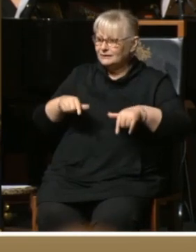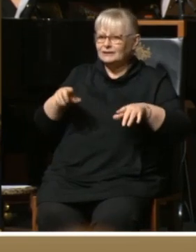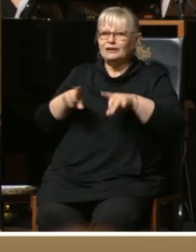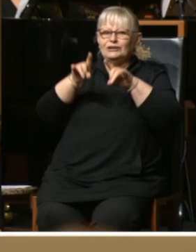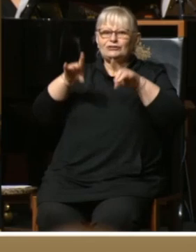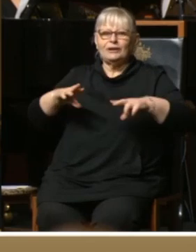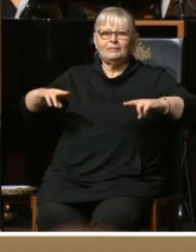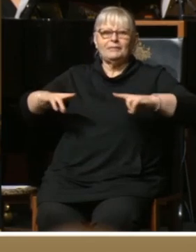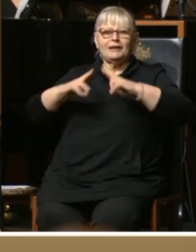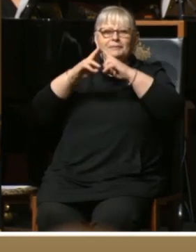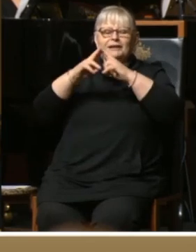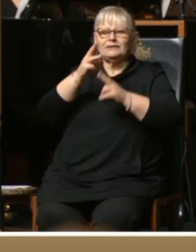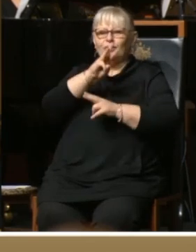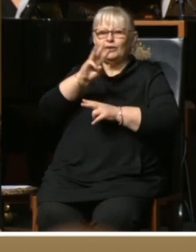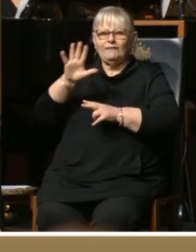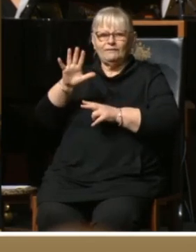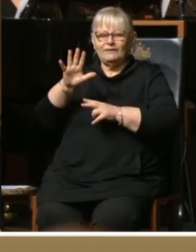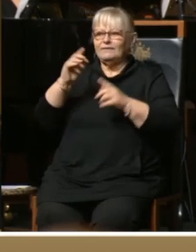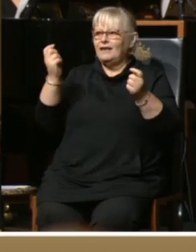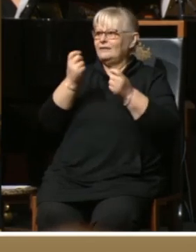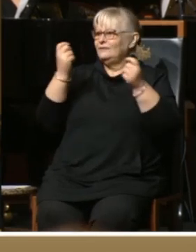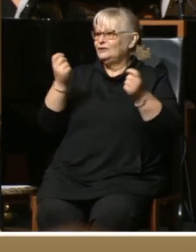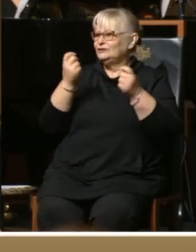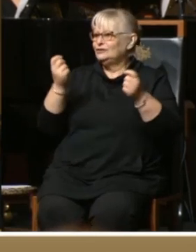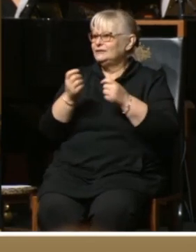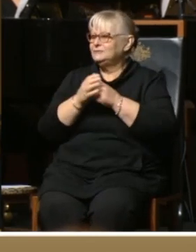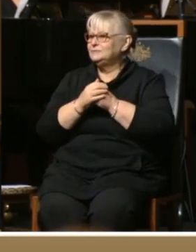Parliament House 35th anniversary.